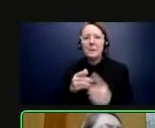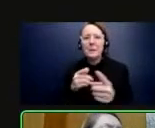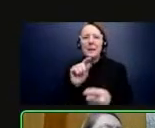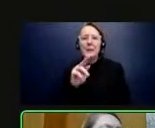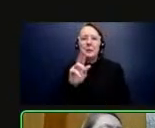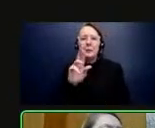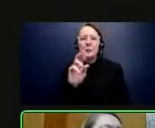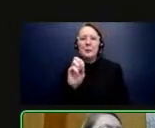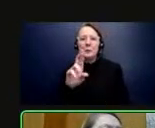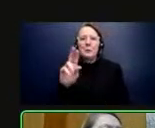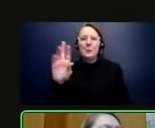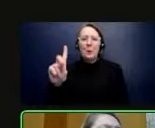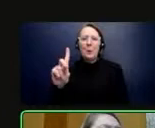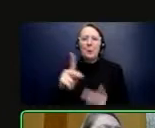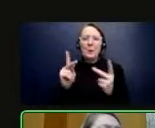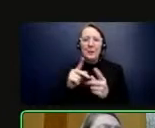location.